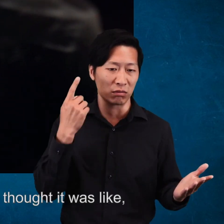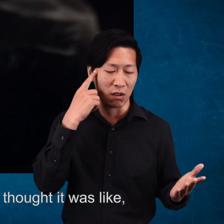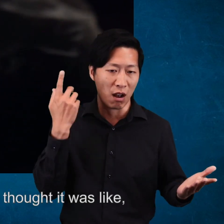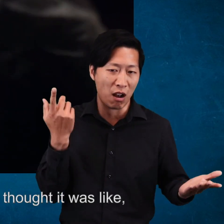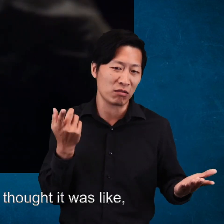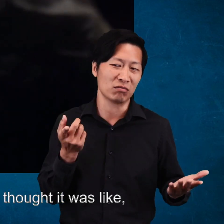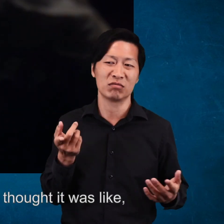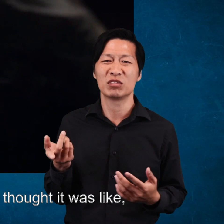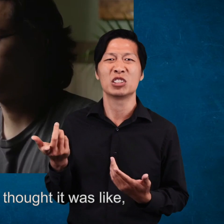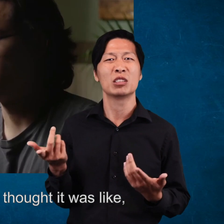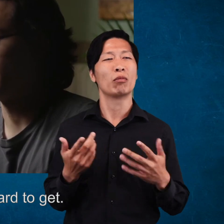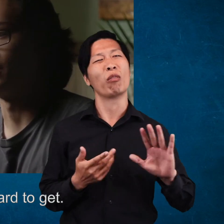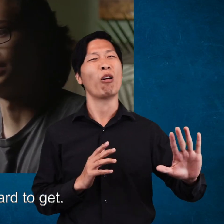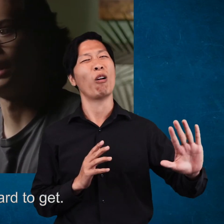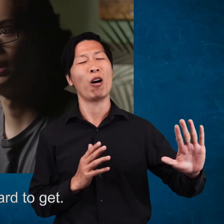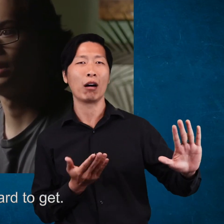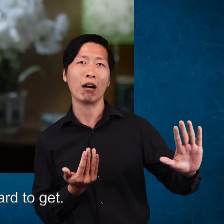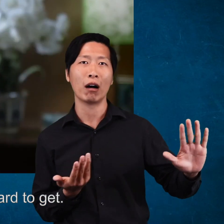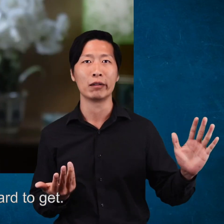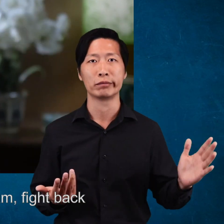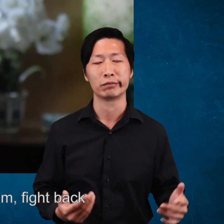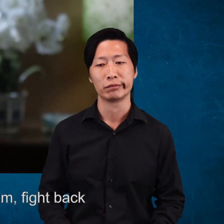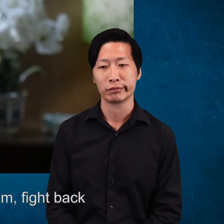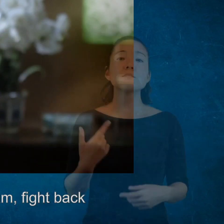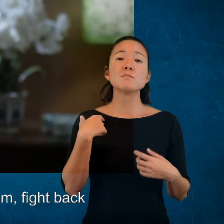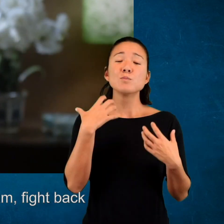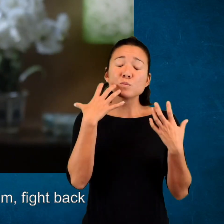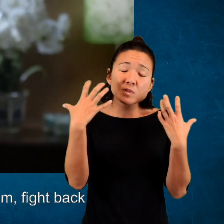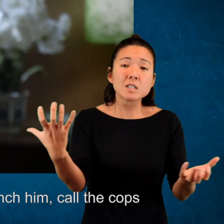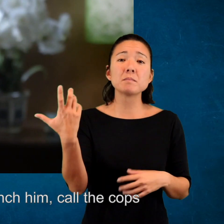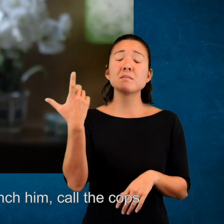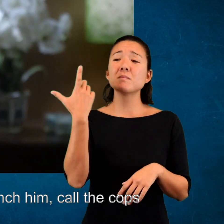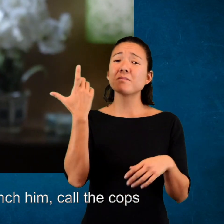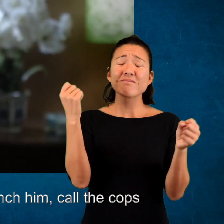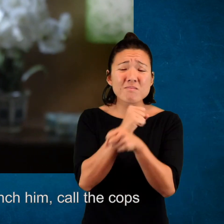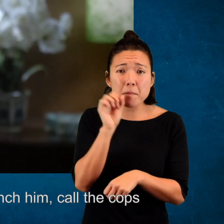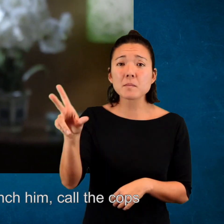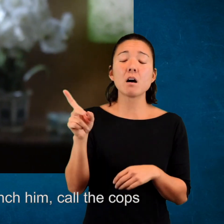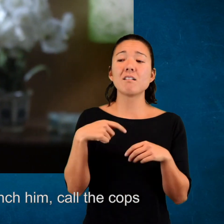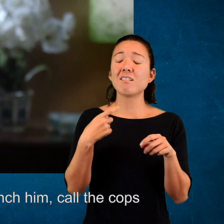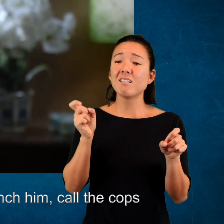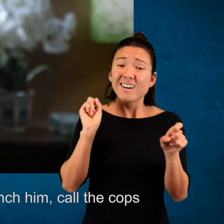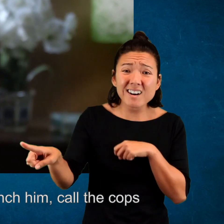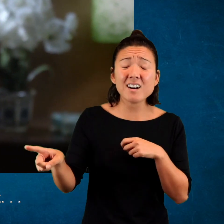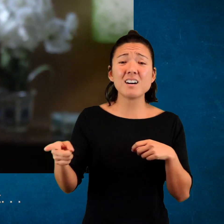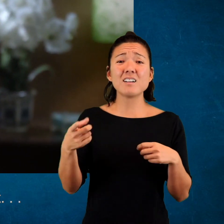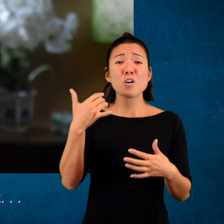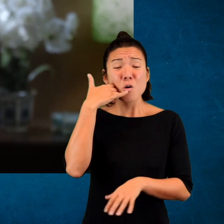Honestly, I thought it was like playing hard to get. Scream, fight back, yell, kick him out, punch him, call the cops.